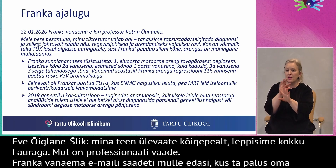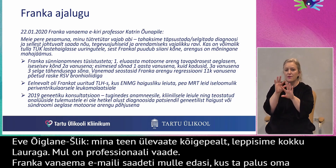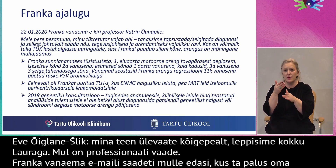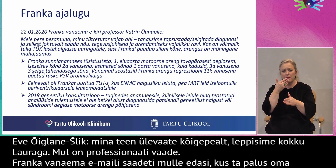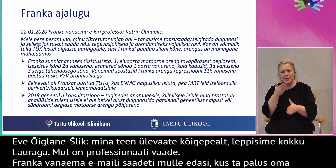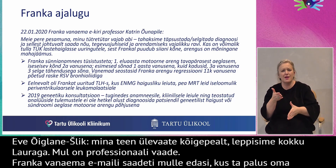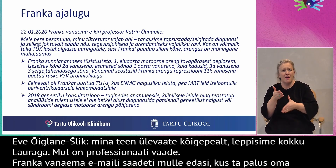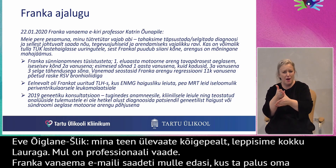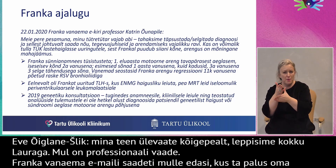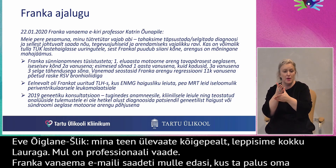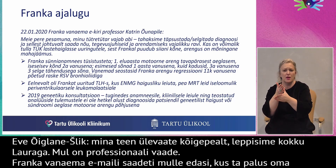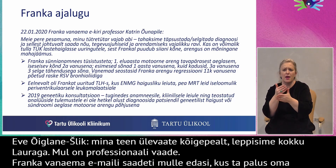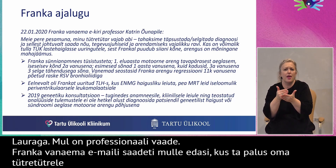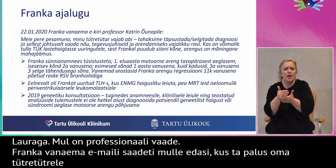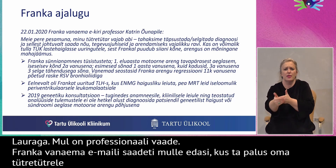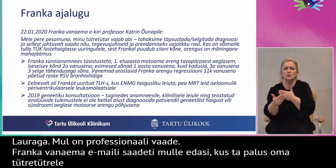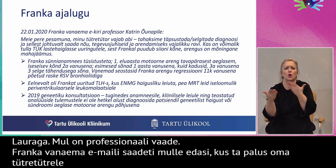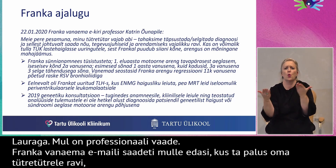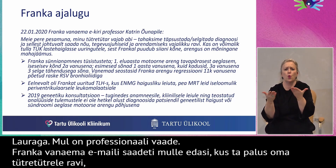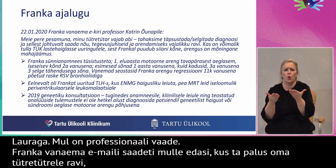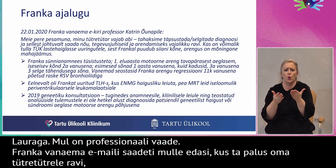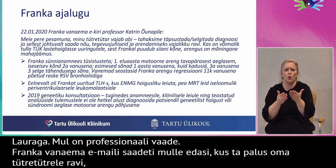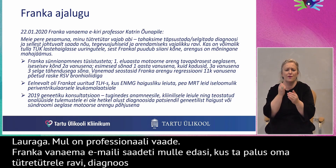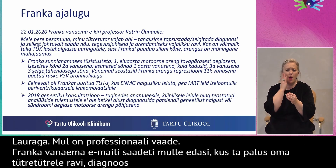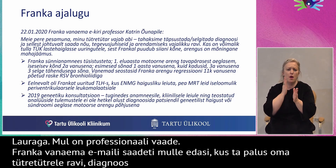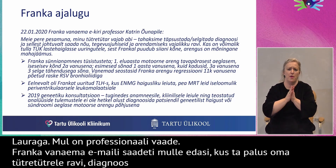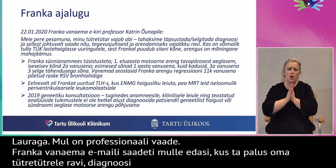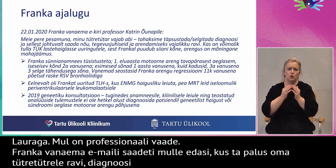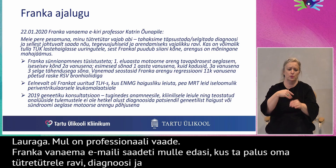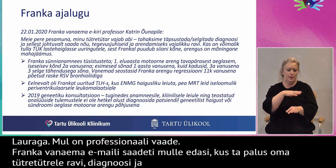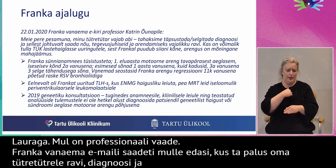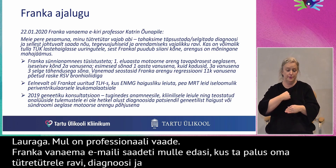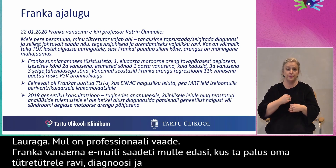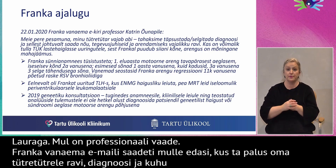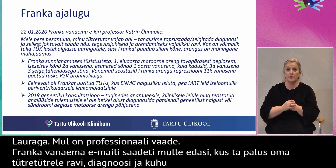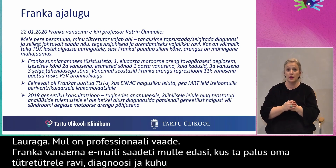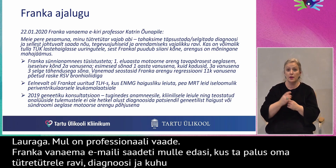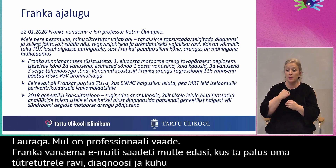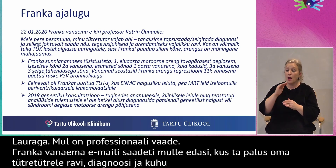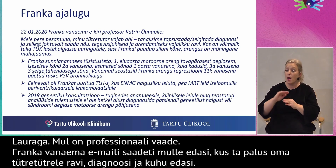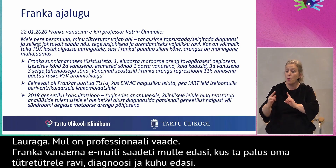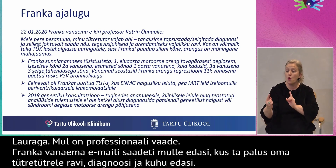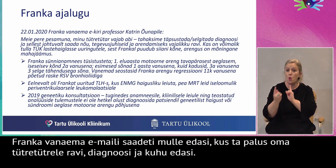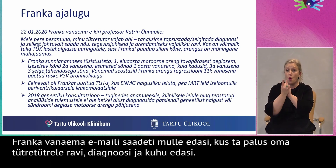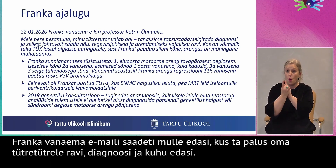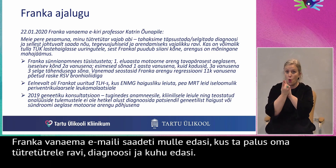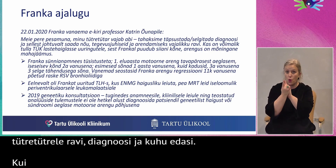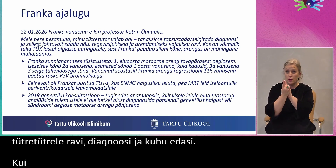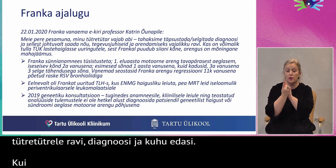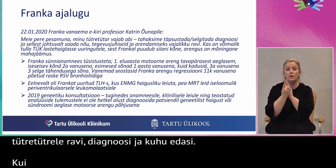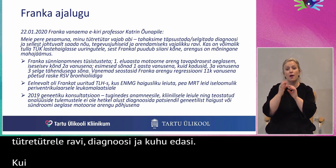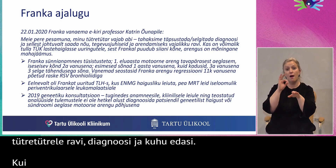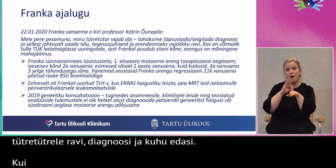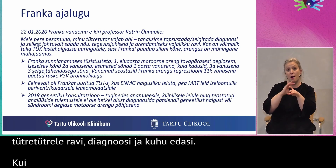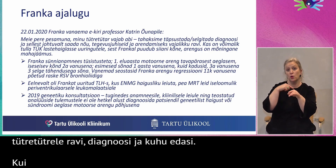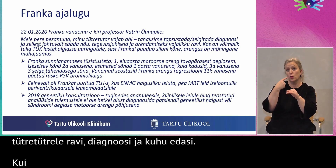secondly, either with a treatment or possibly at least a referral. When I met